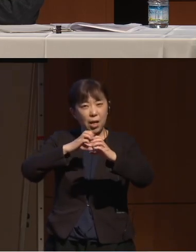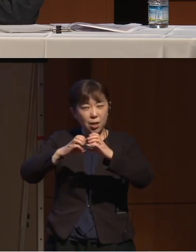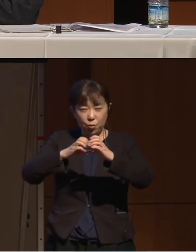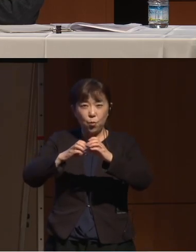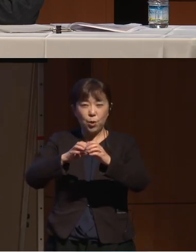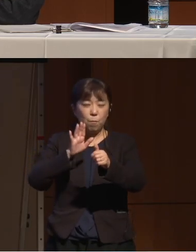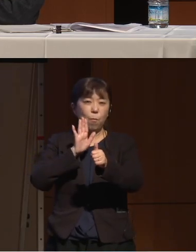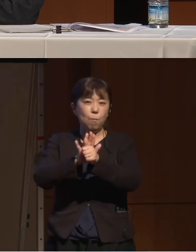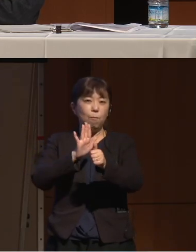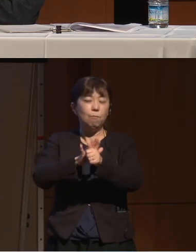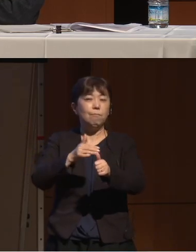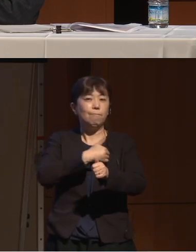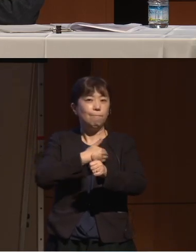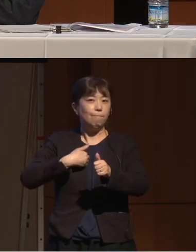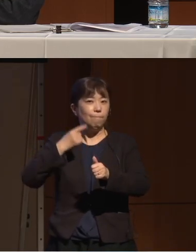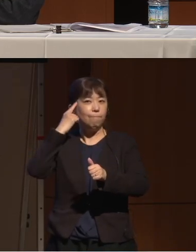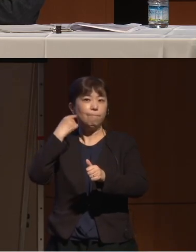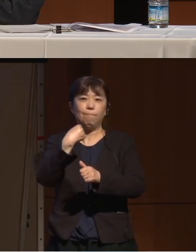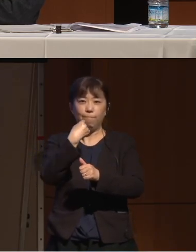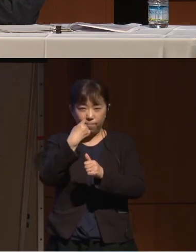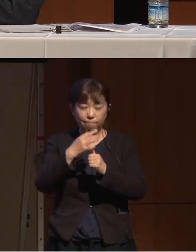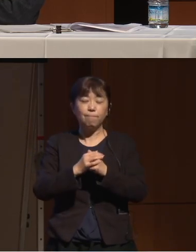control of